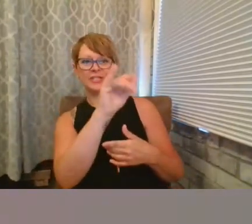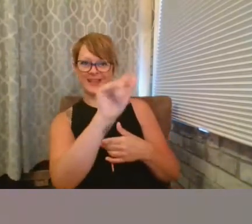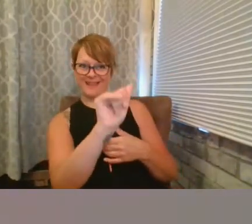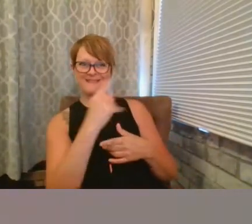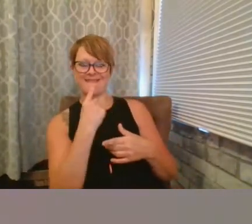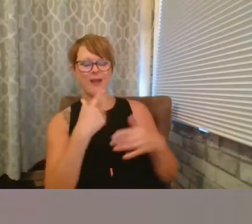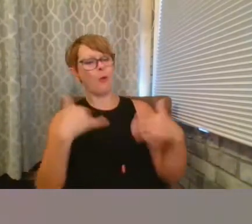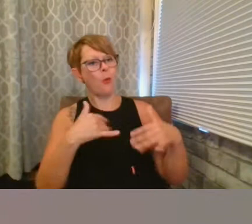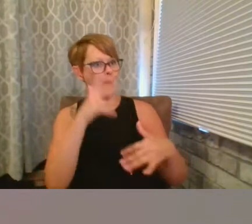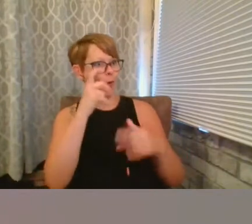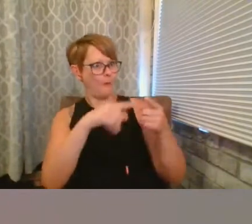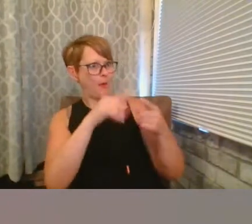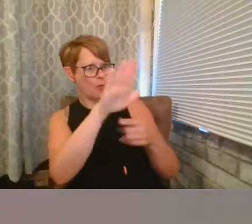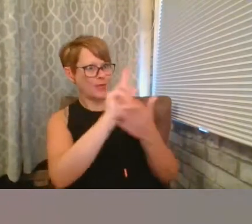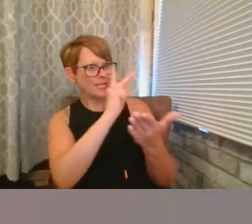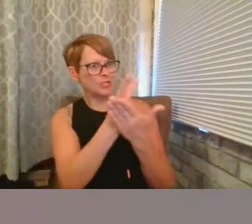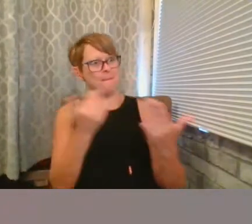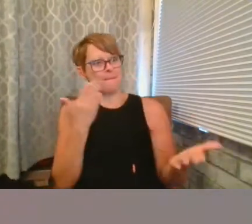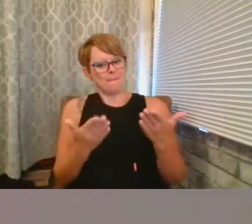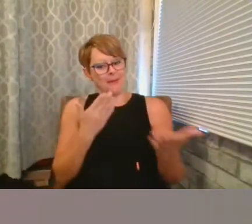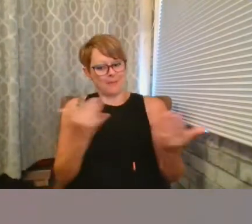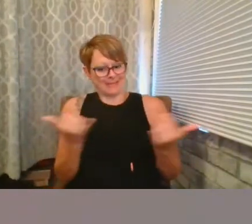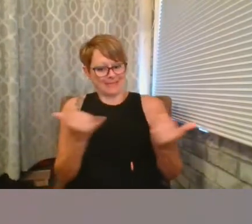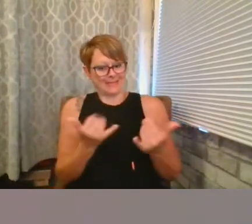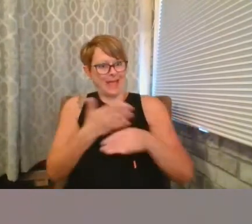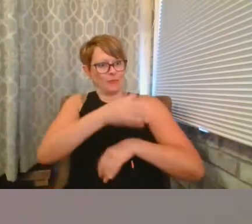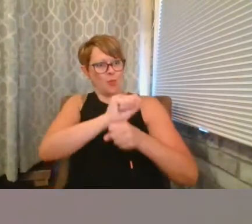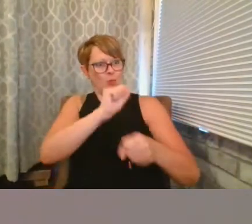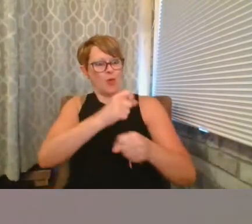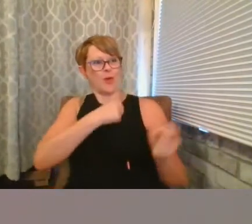maybe after the work day schedule, I'm on it.